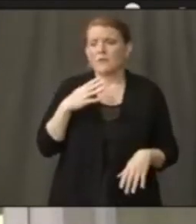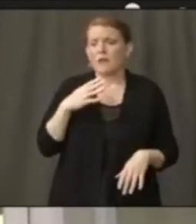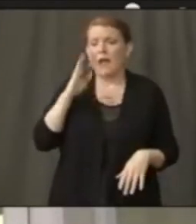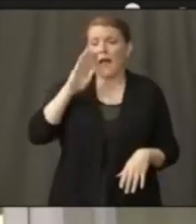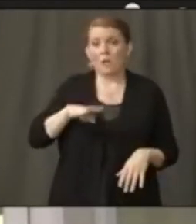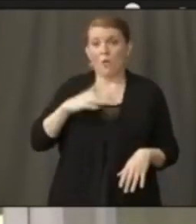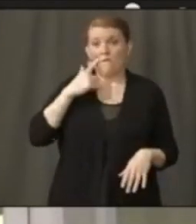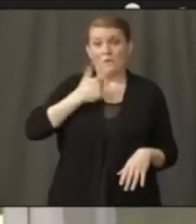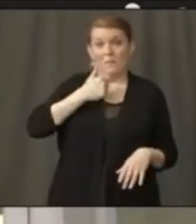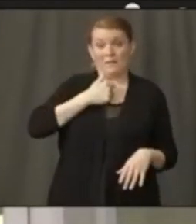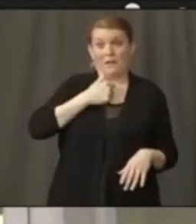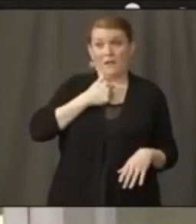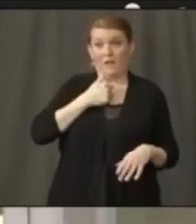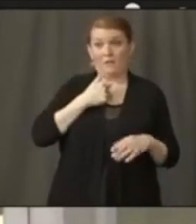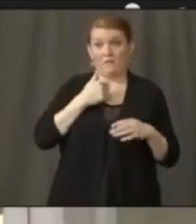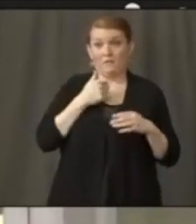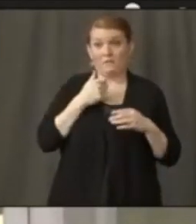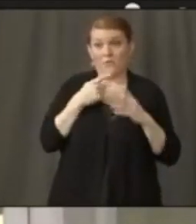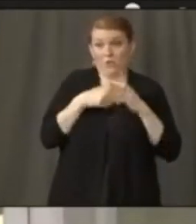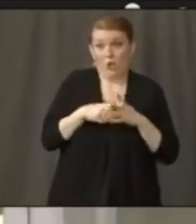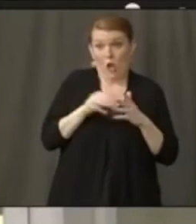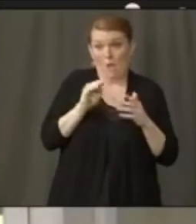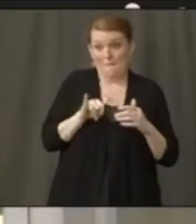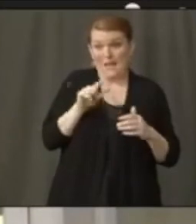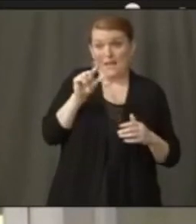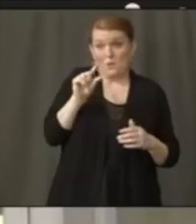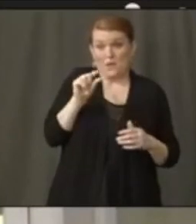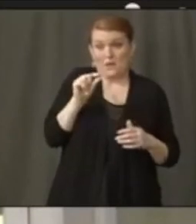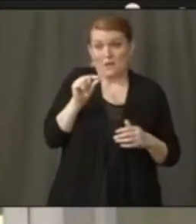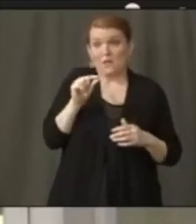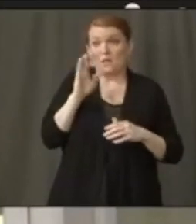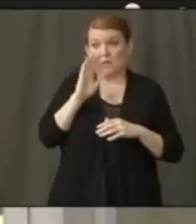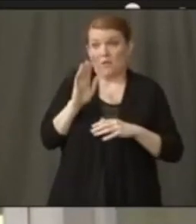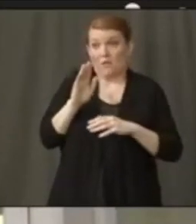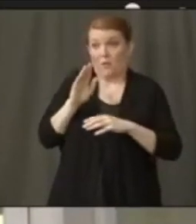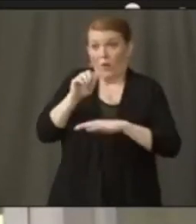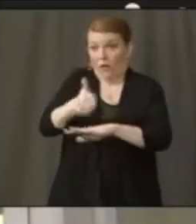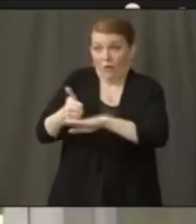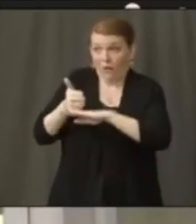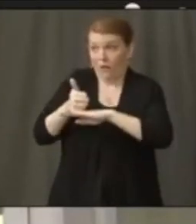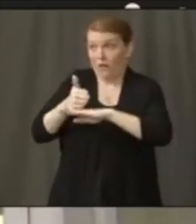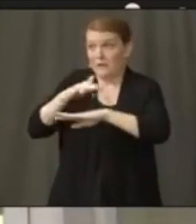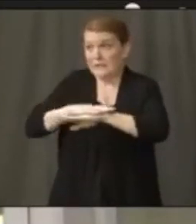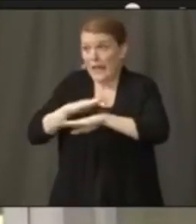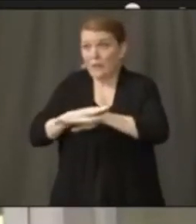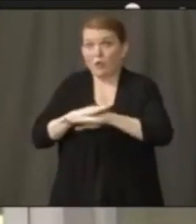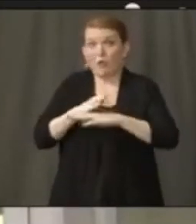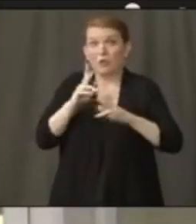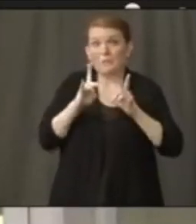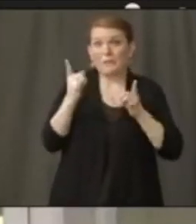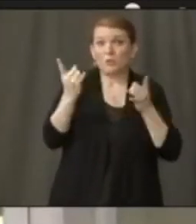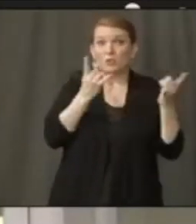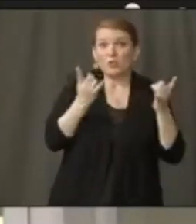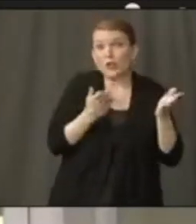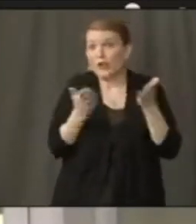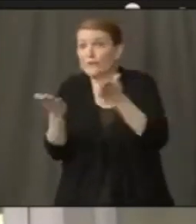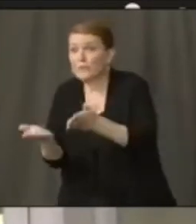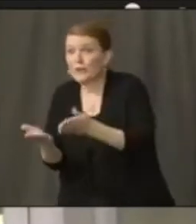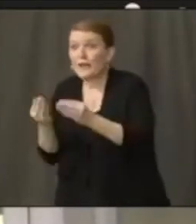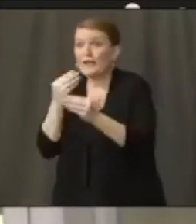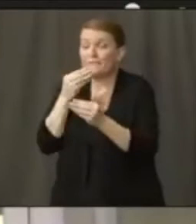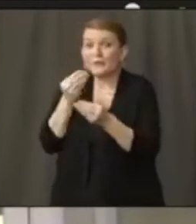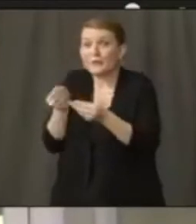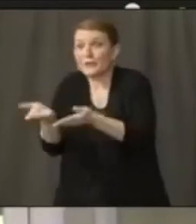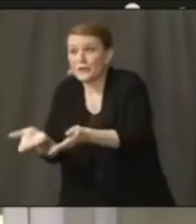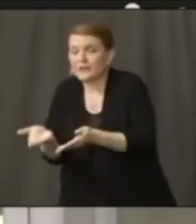the beginning as a takeout environment. I'm not going to put a lot of servers out there the first few days and do that. We're going to keep it simple.